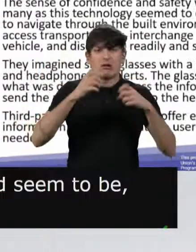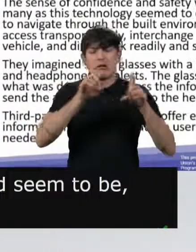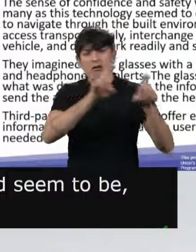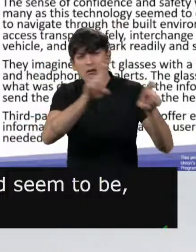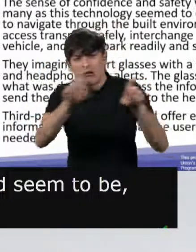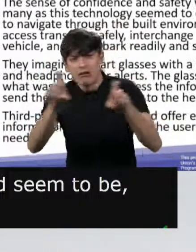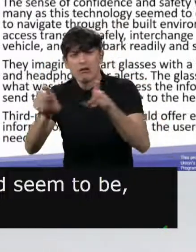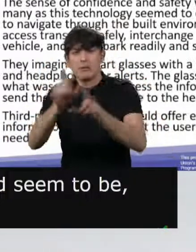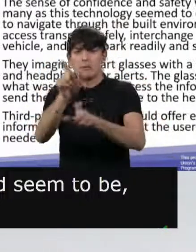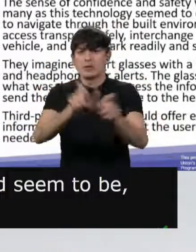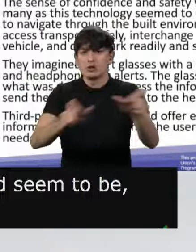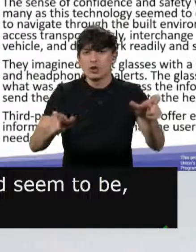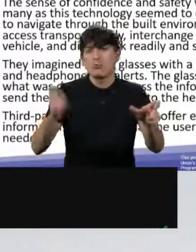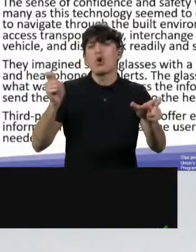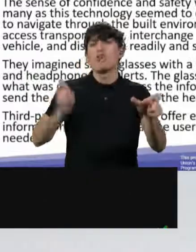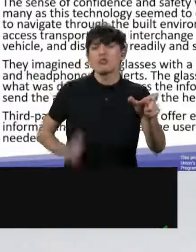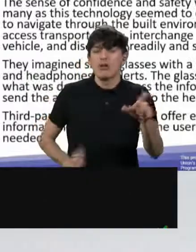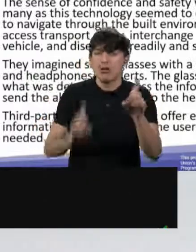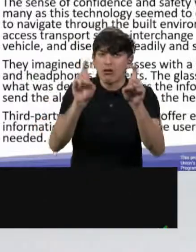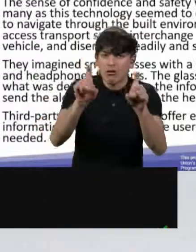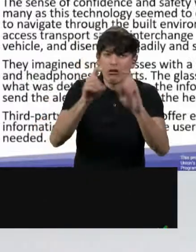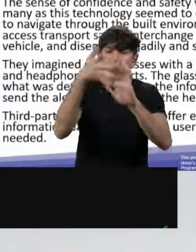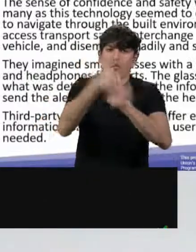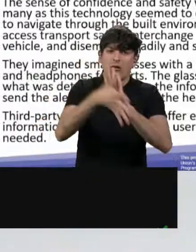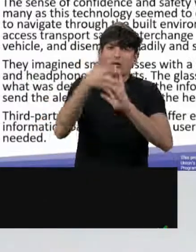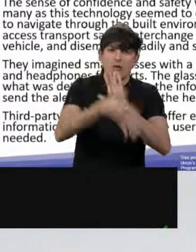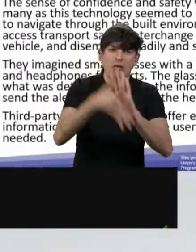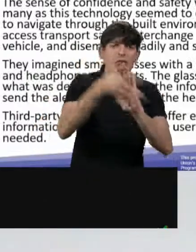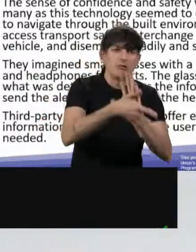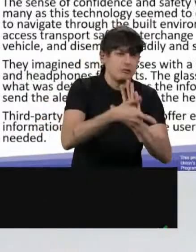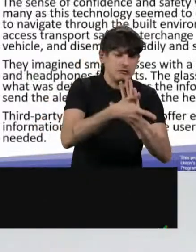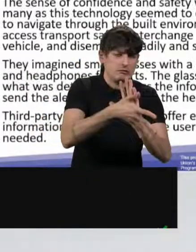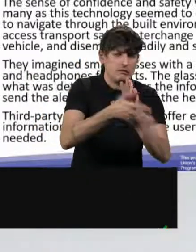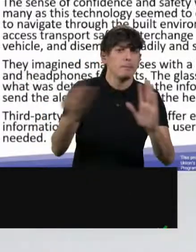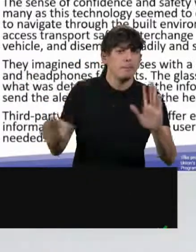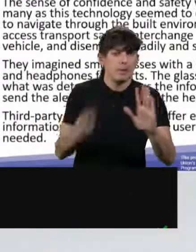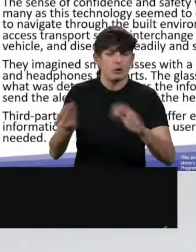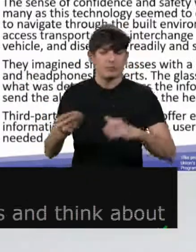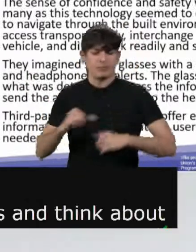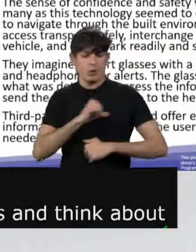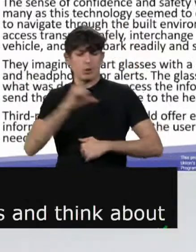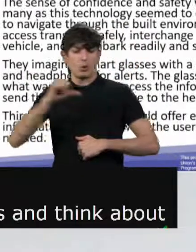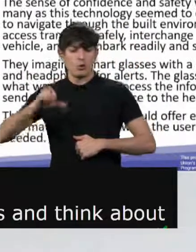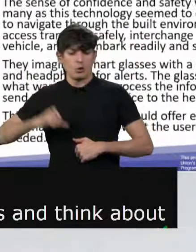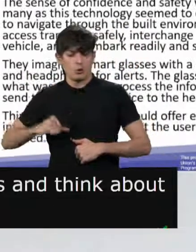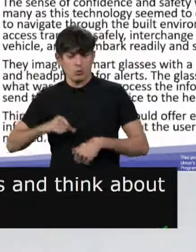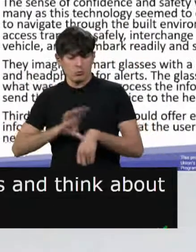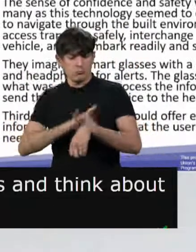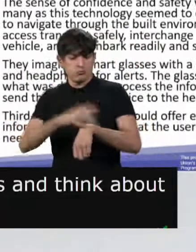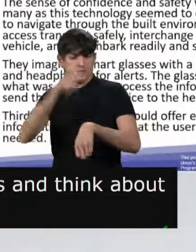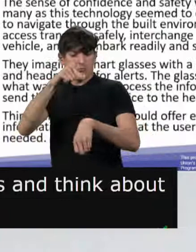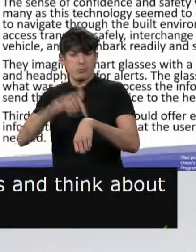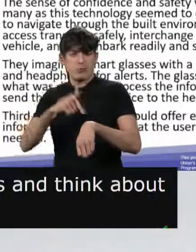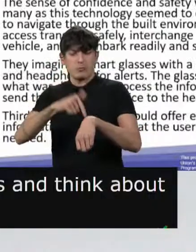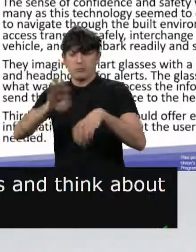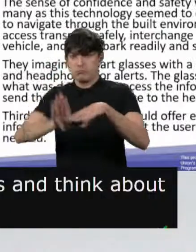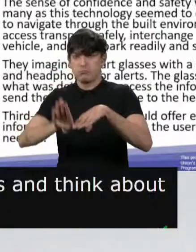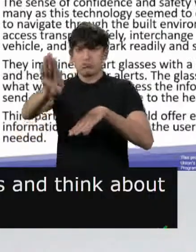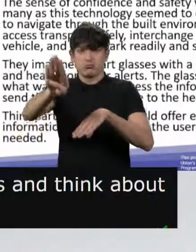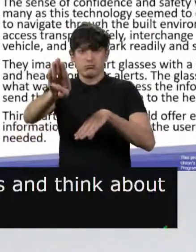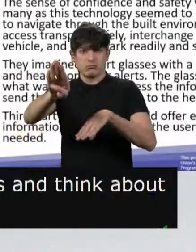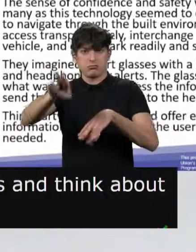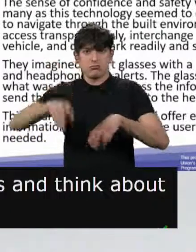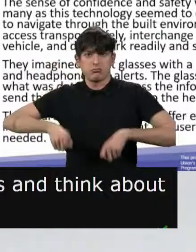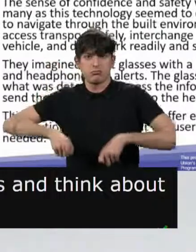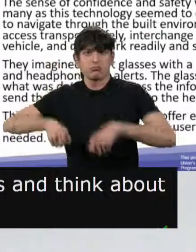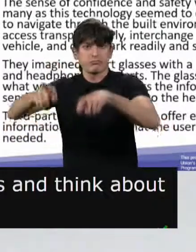Gradually, we began then to expand our ideas and think about bigger ideas that could benefit people. One of the ideas